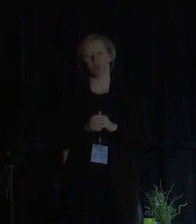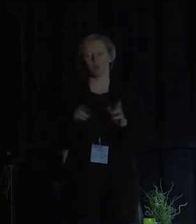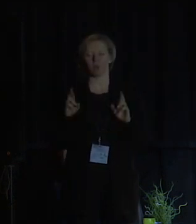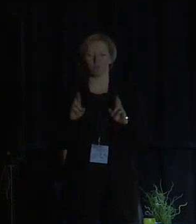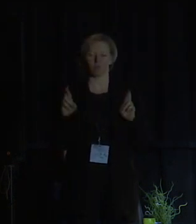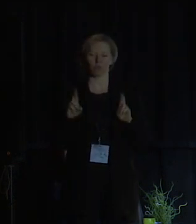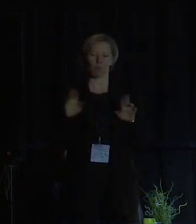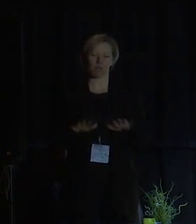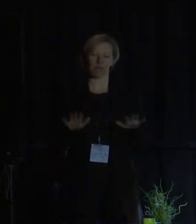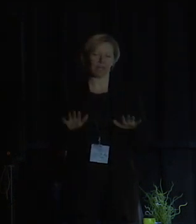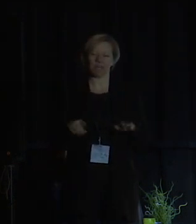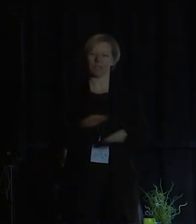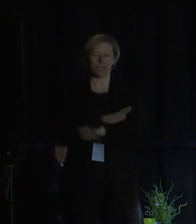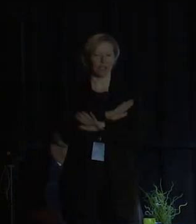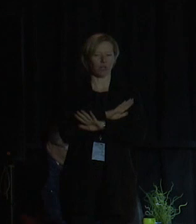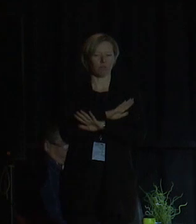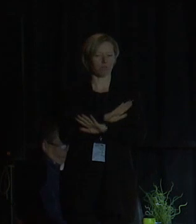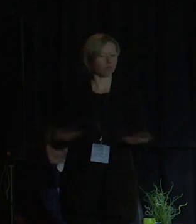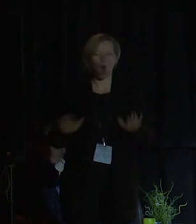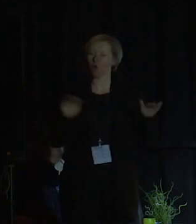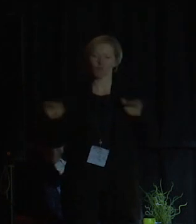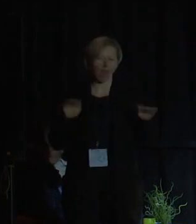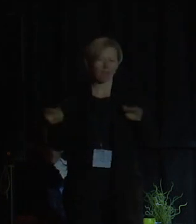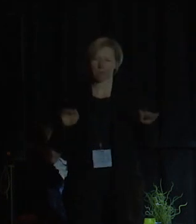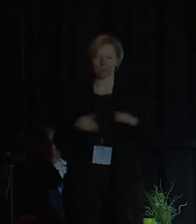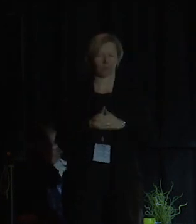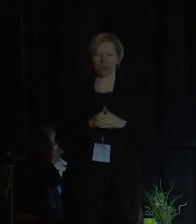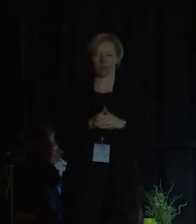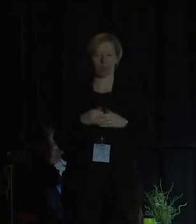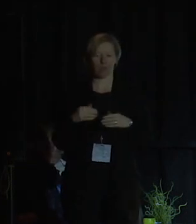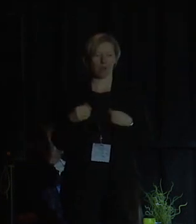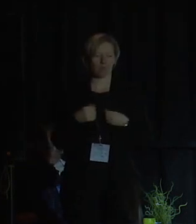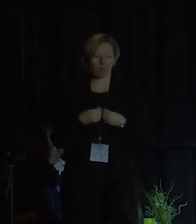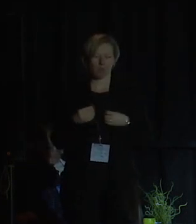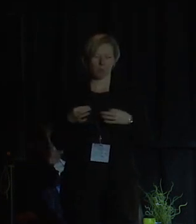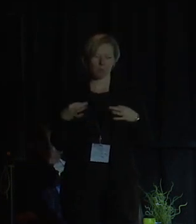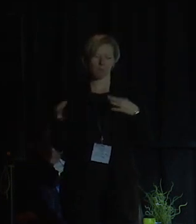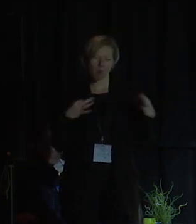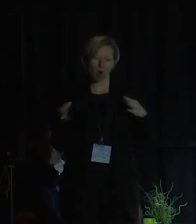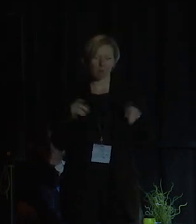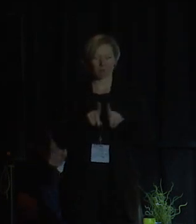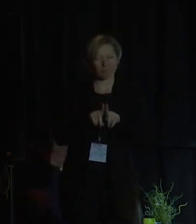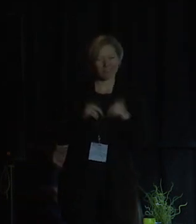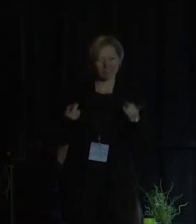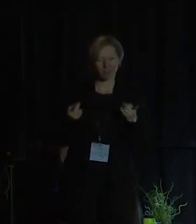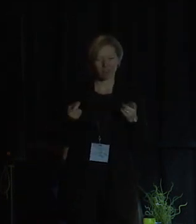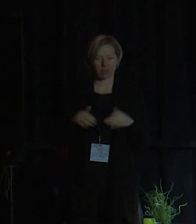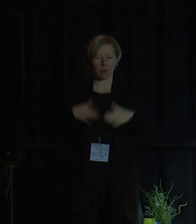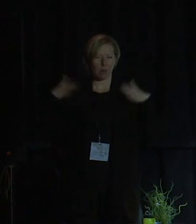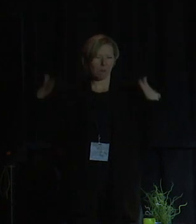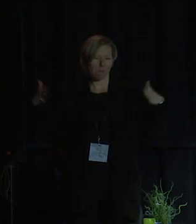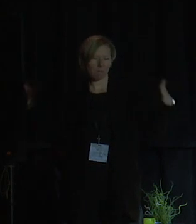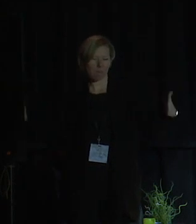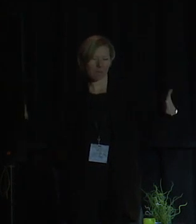Promised Land is not a rave. It's performatively and sonically very different. It's a much, much bigger